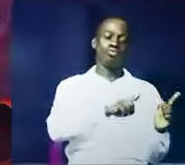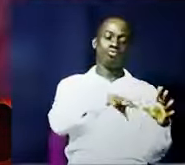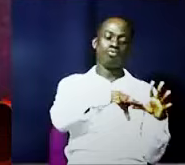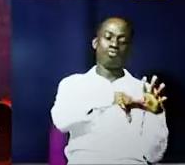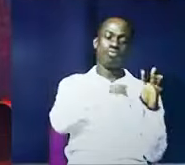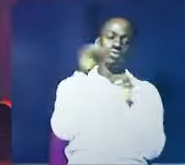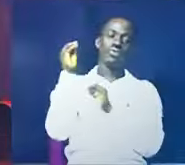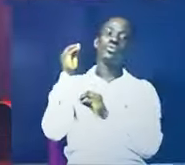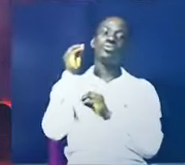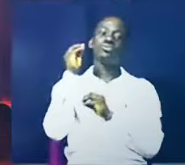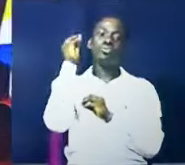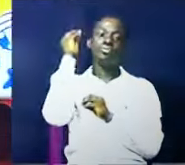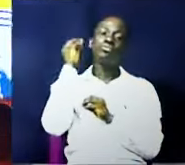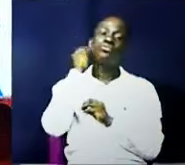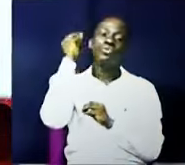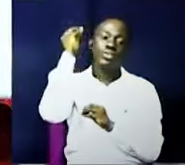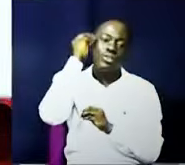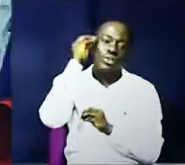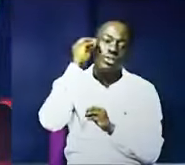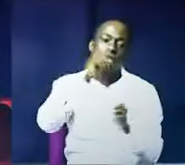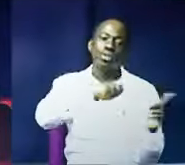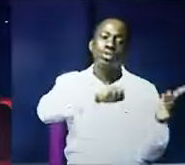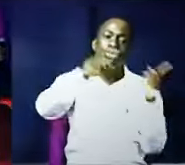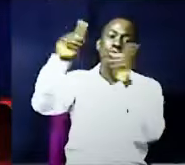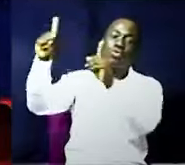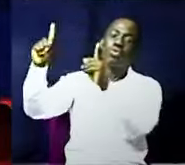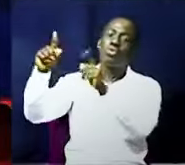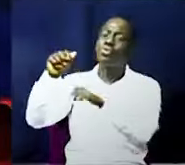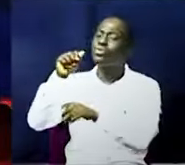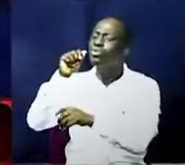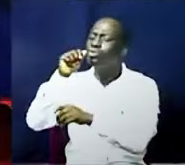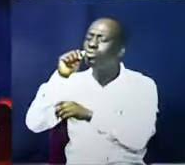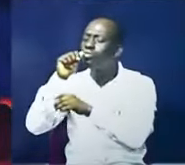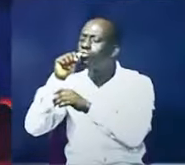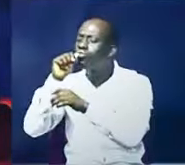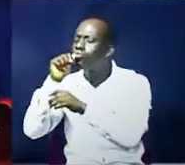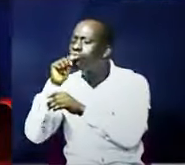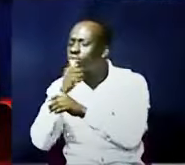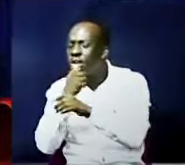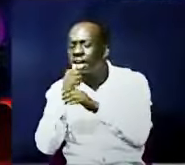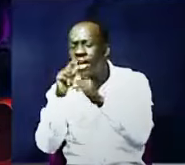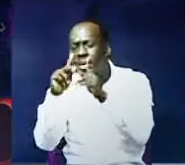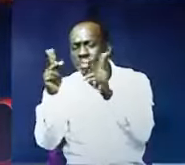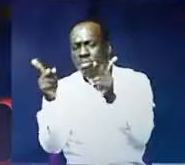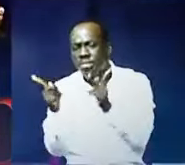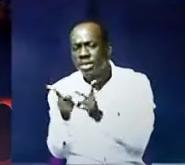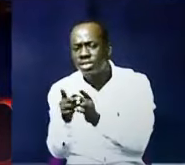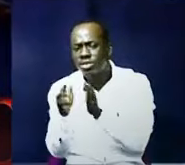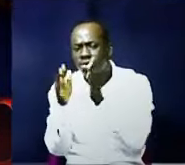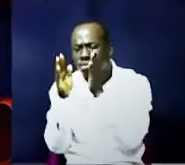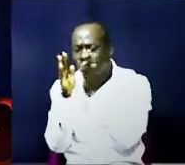Ahimanache, Efriedi, now, Oko, Estresso, baby, Eko, Bom, Paye, Ewoho.